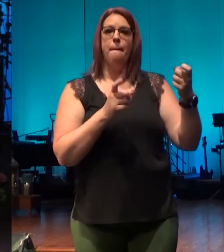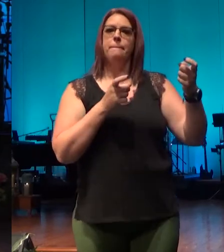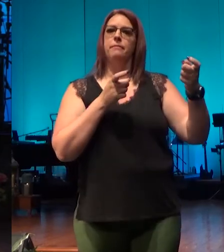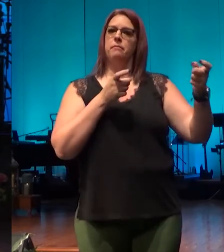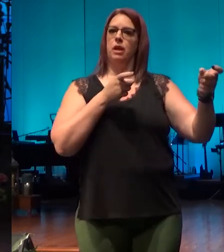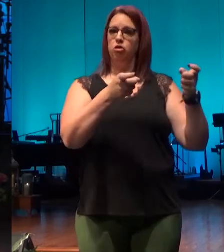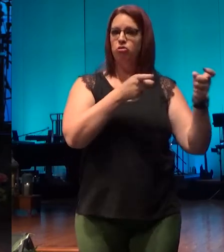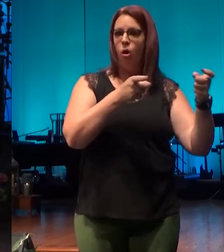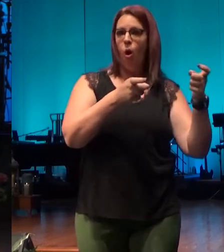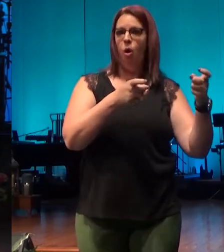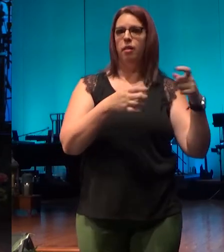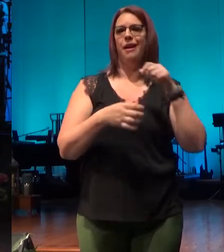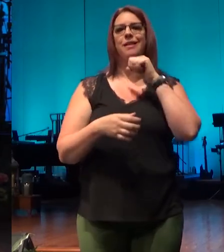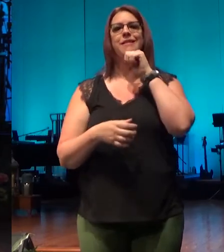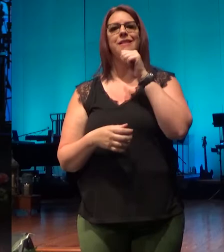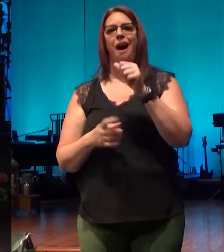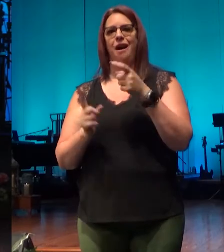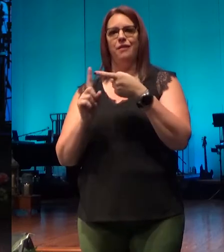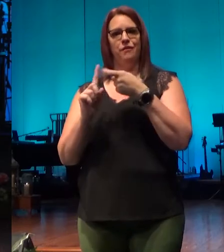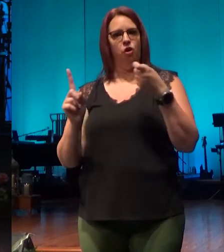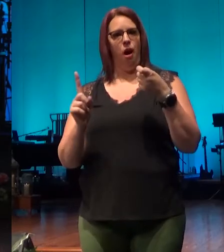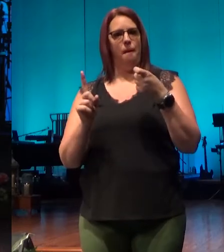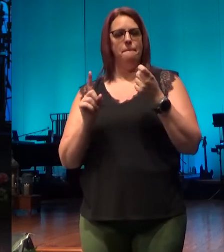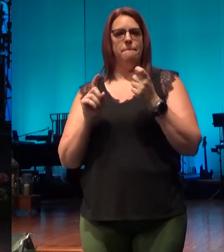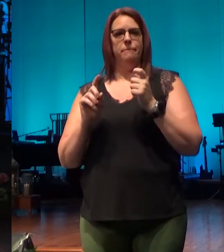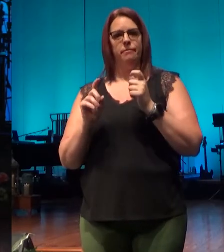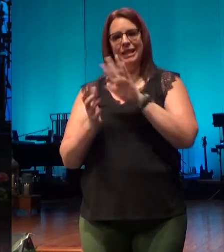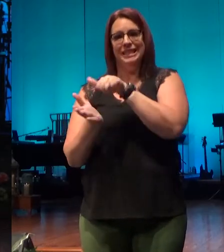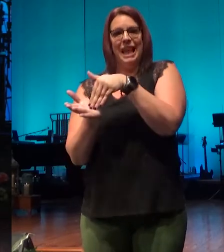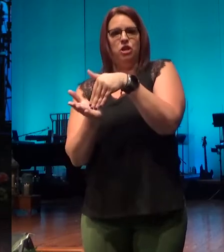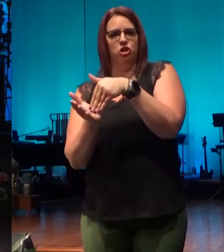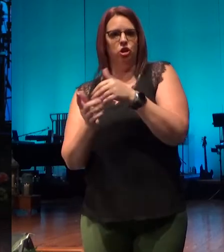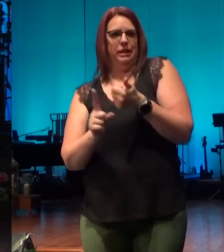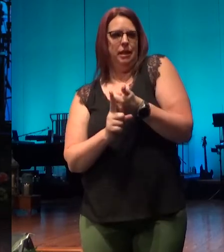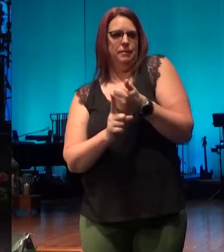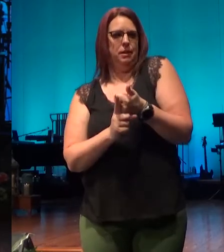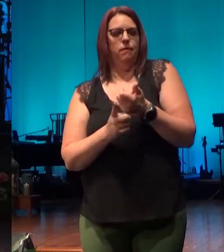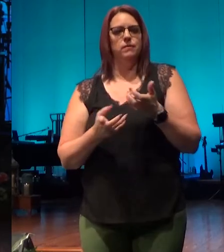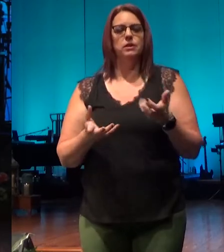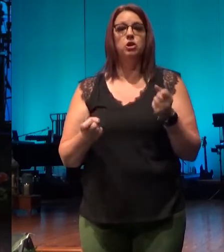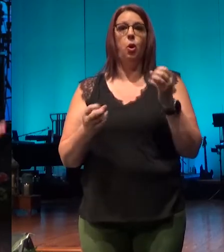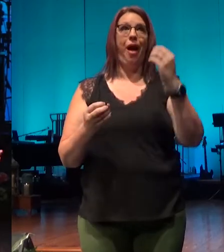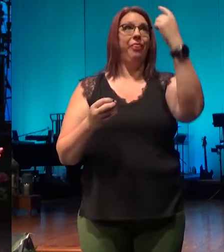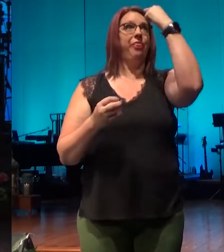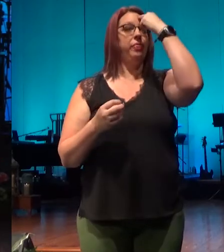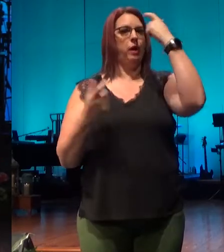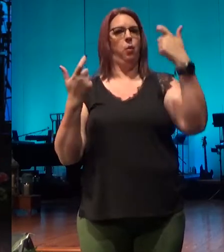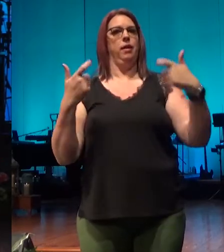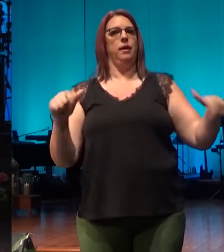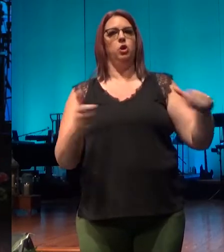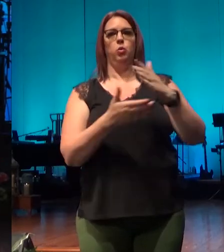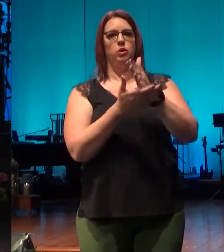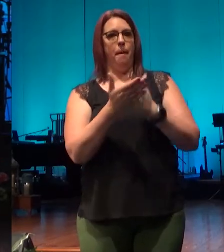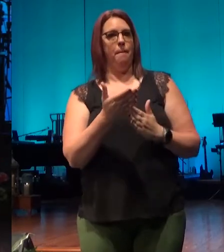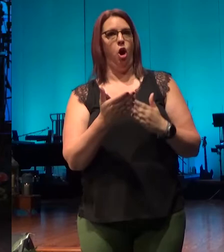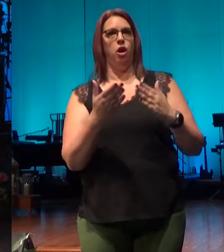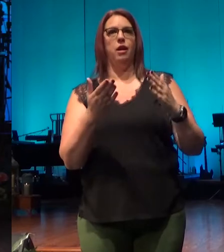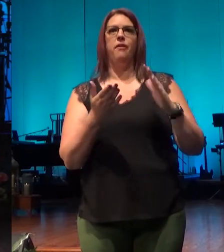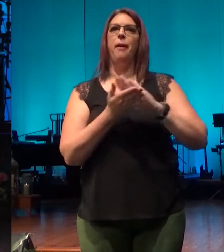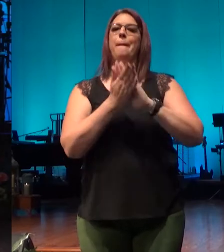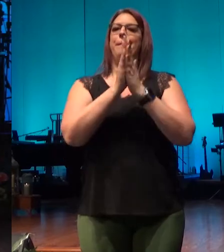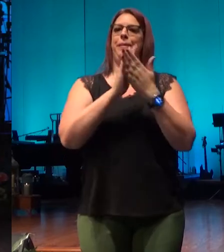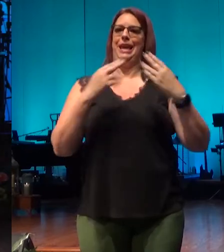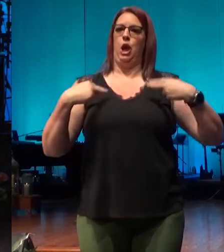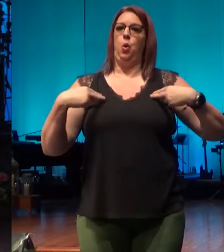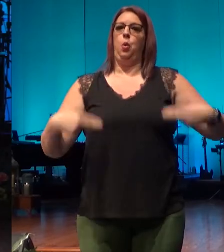were challenged themselves. And so what happens, I think, the huge part of this being human is a lot about,